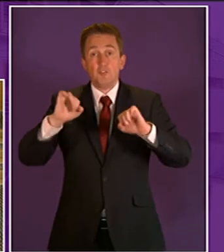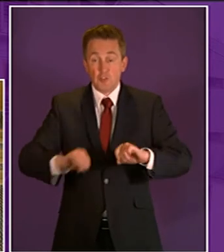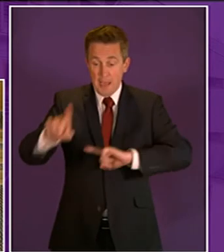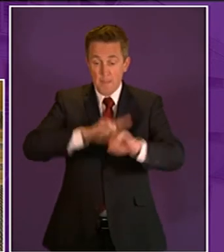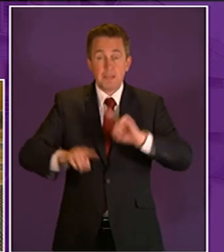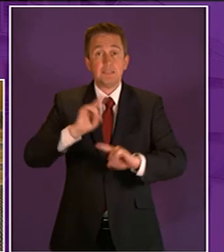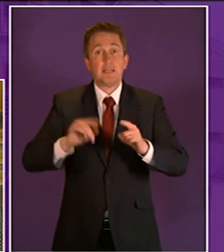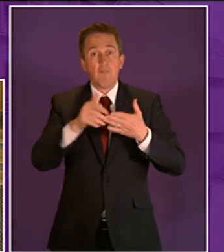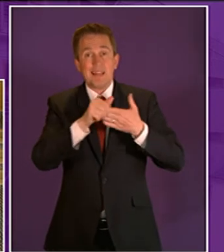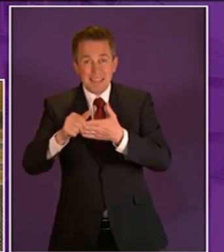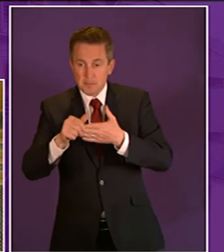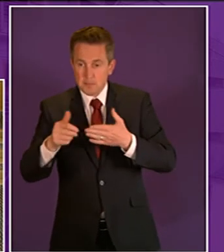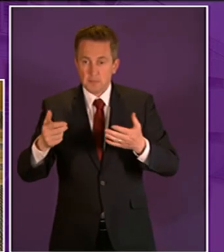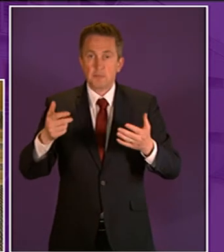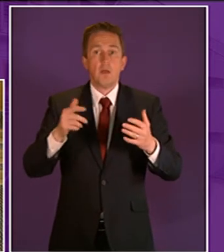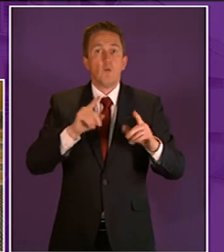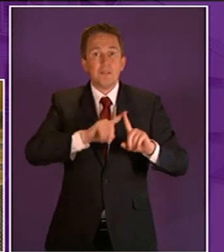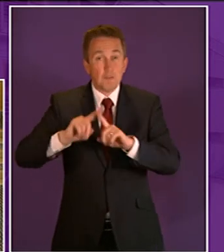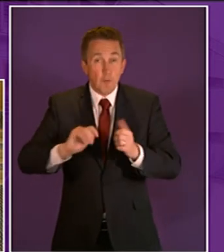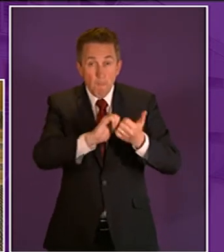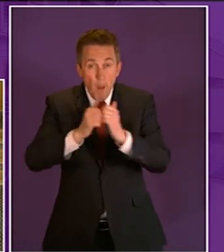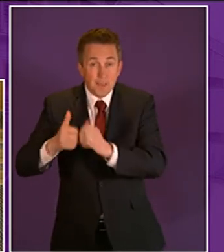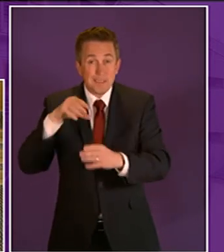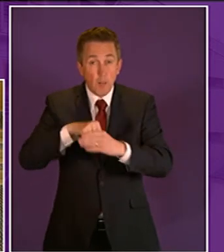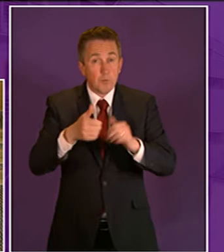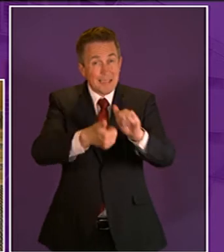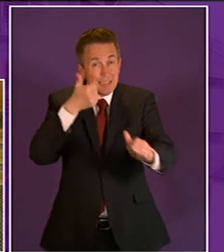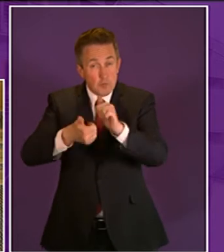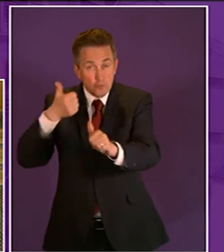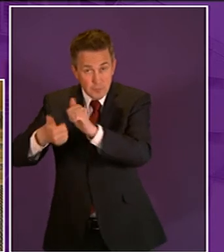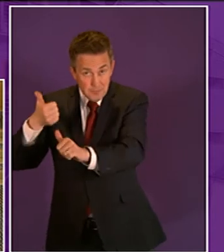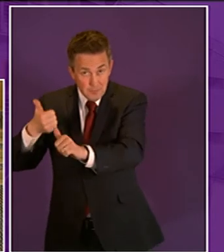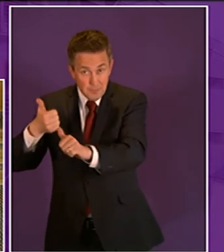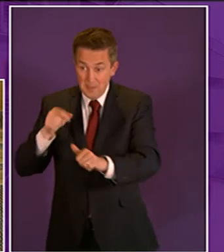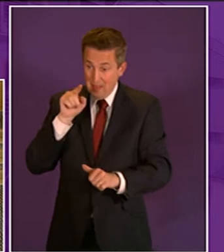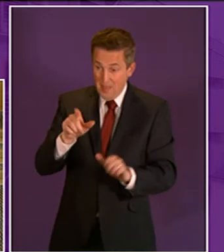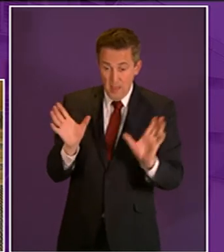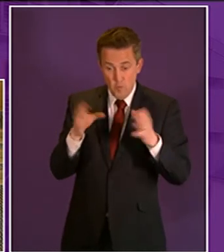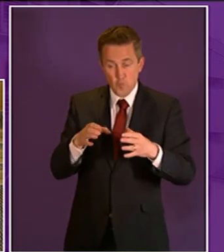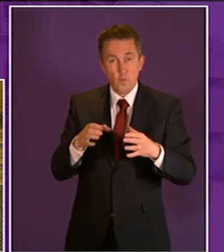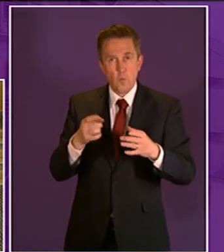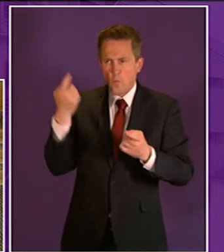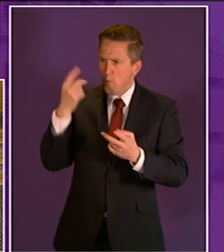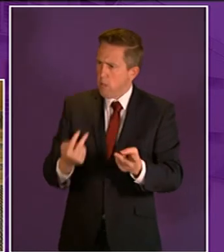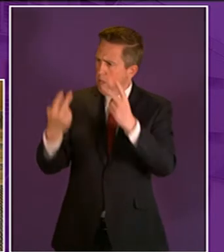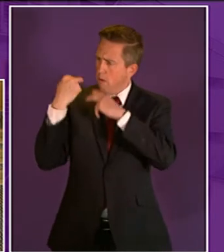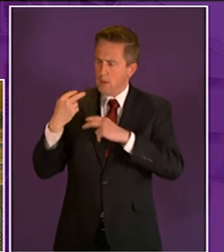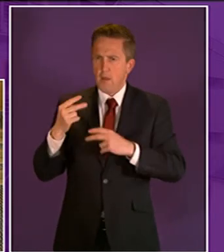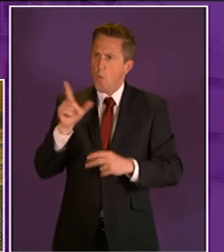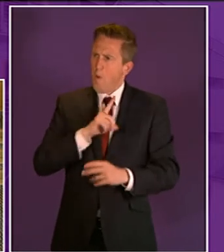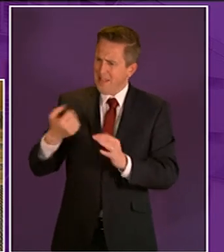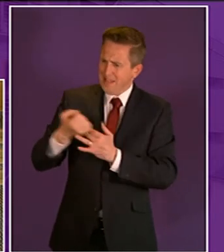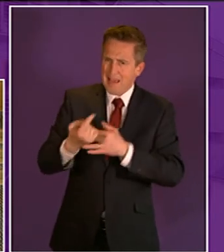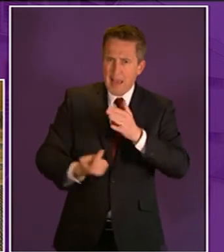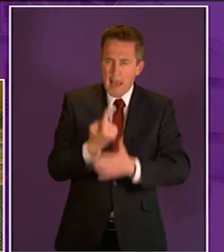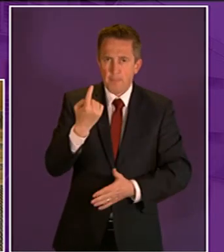which draws together a range of partners, including industry. The board will consider the circumstances that led to the attack, the